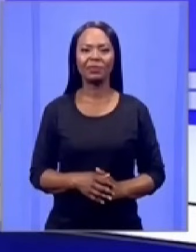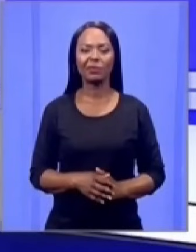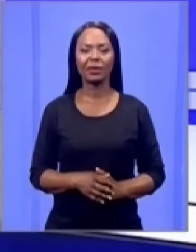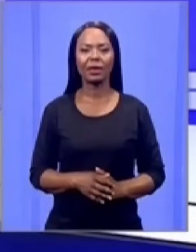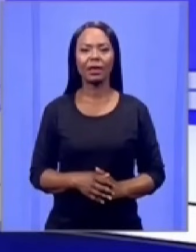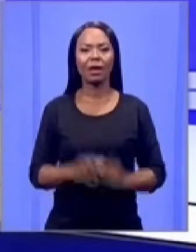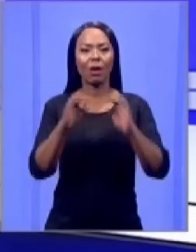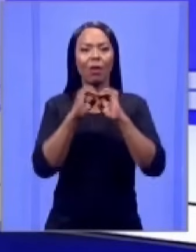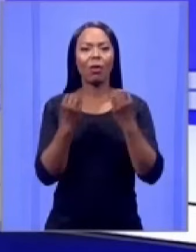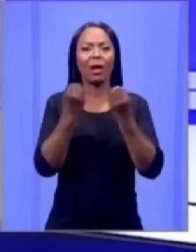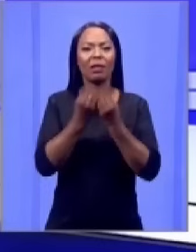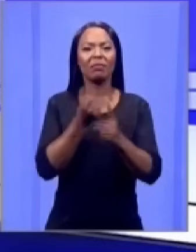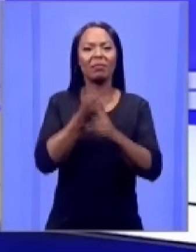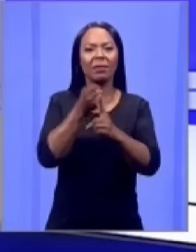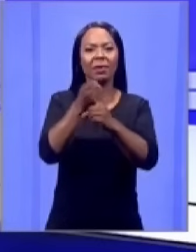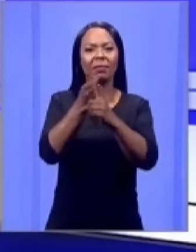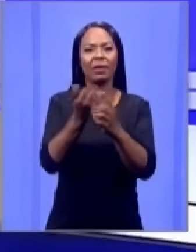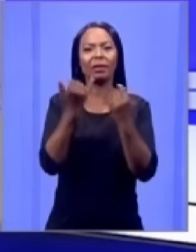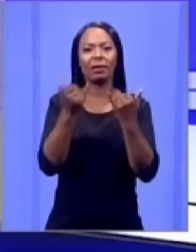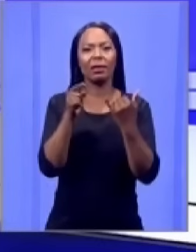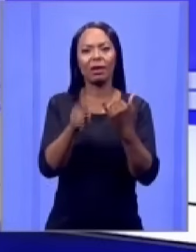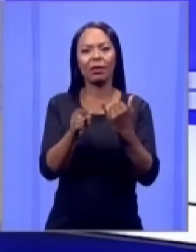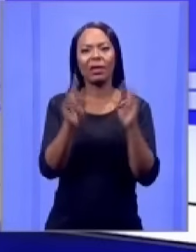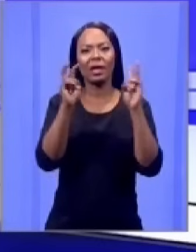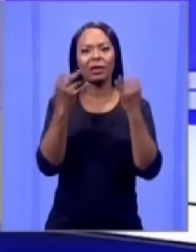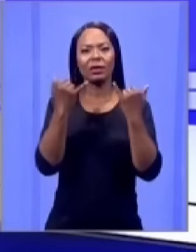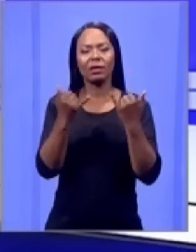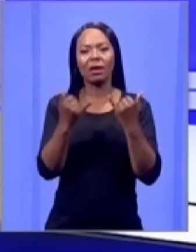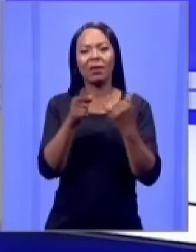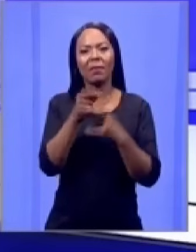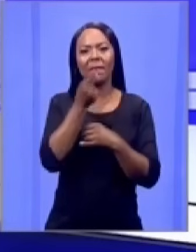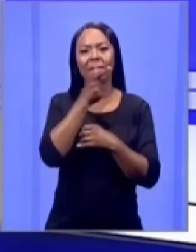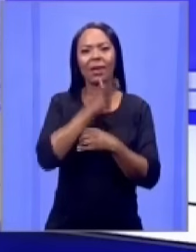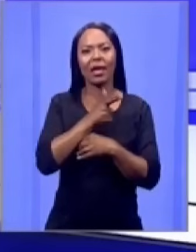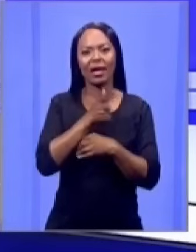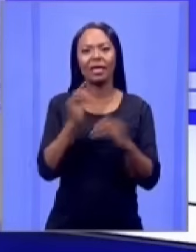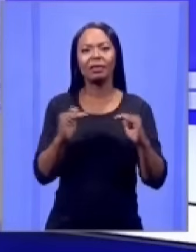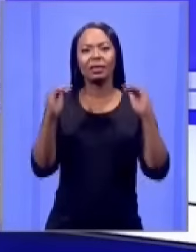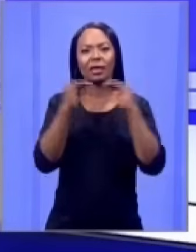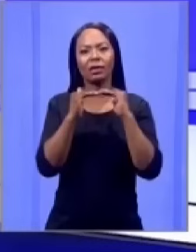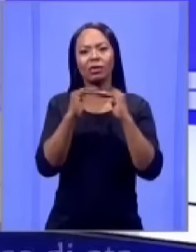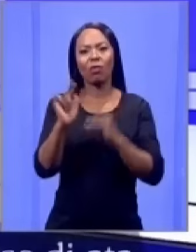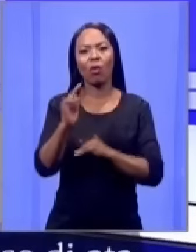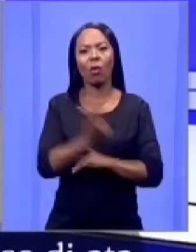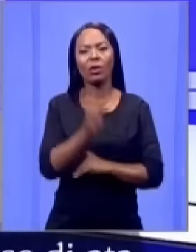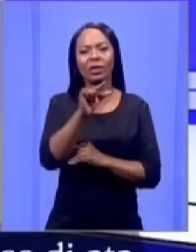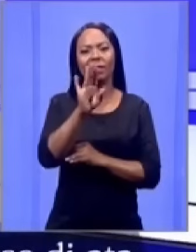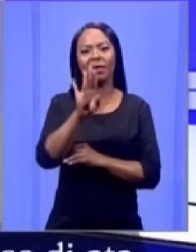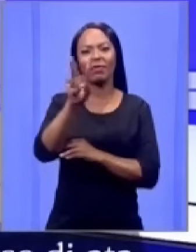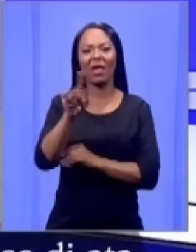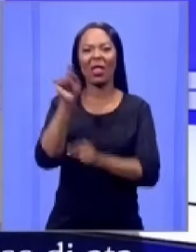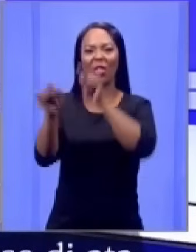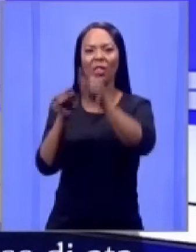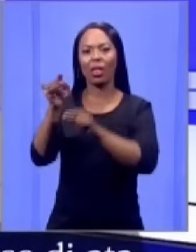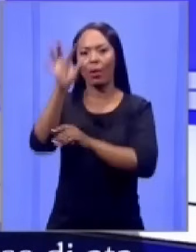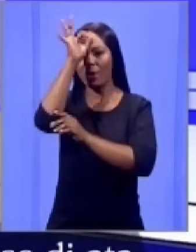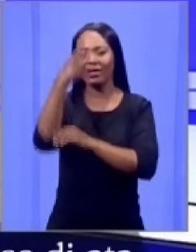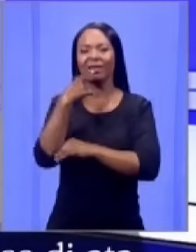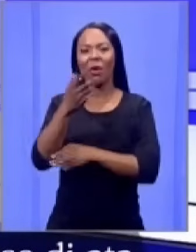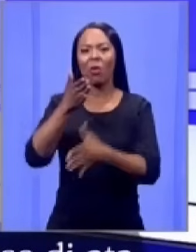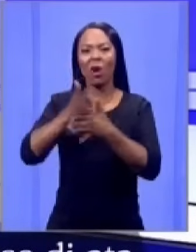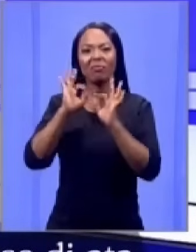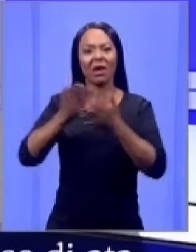Mokgatlo o lwantshang tlhekefetso ya bong Kimberley Province Northern Cape wa At Justice for All GBV o qosa sepolesa ka ho hlola ho etsa mosebetsi